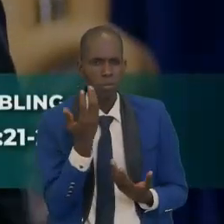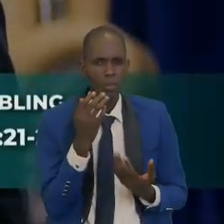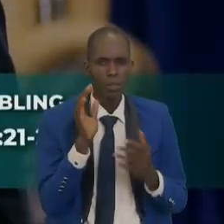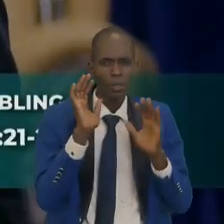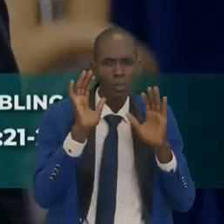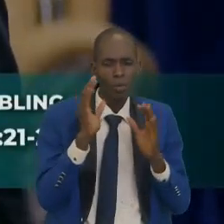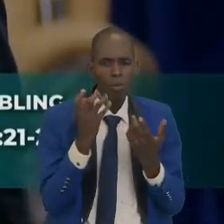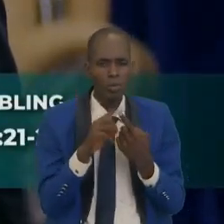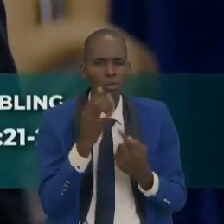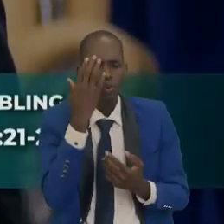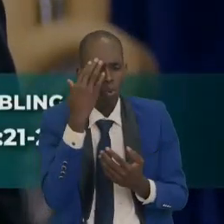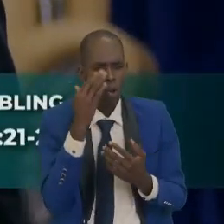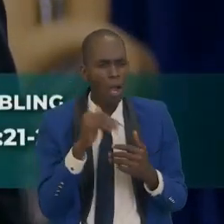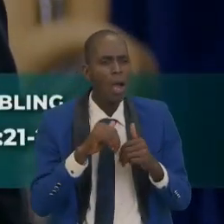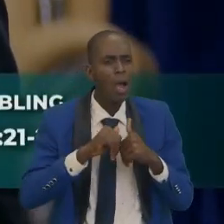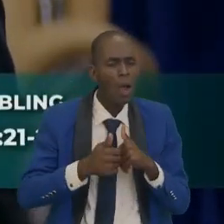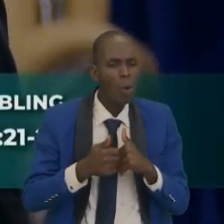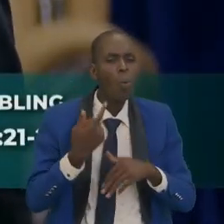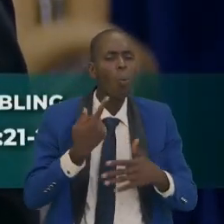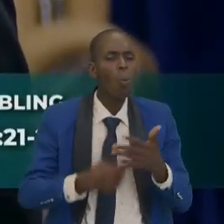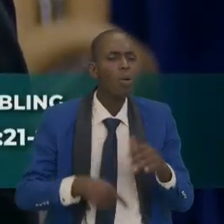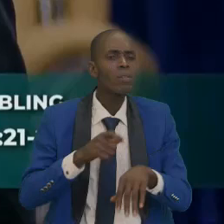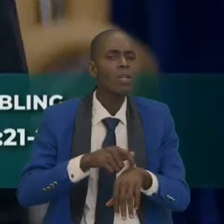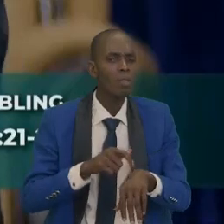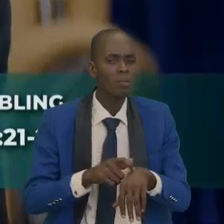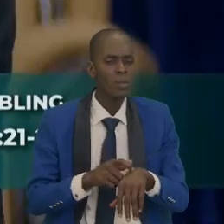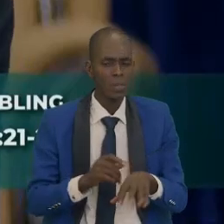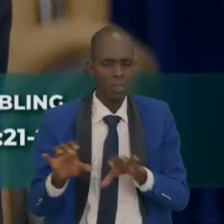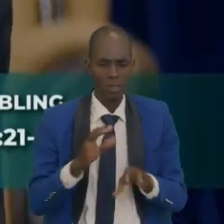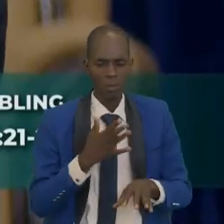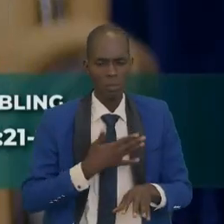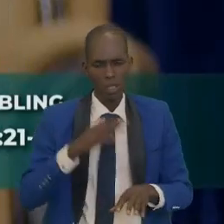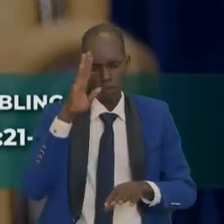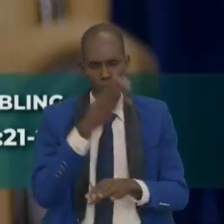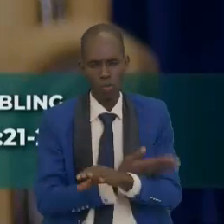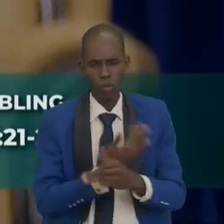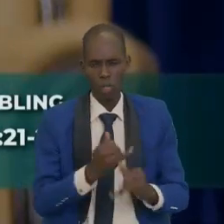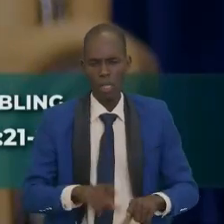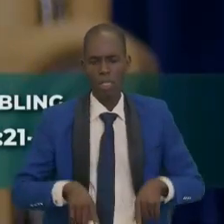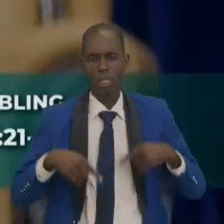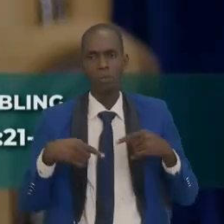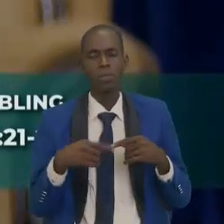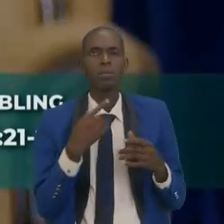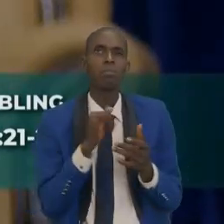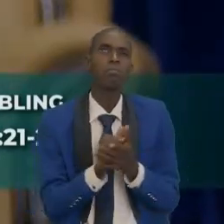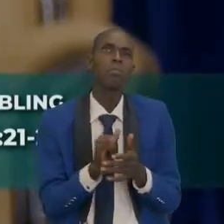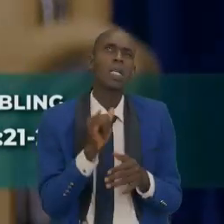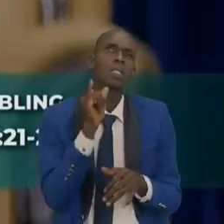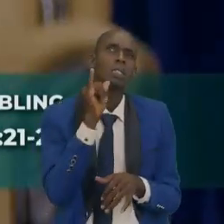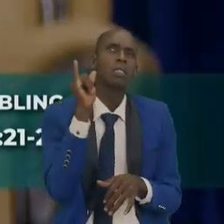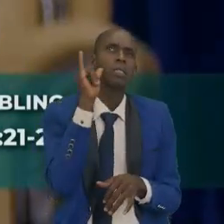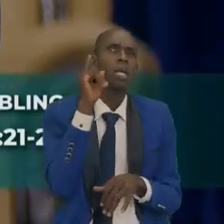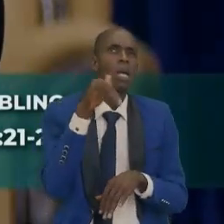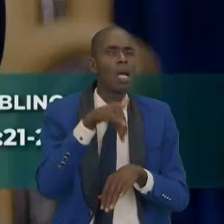at what hour did my son leave they said yesterday at